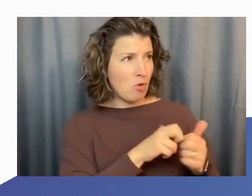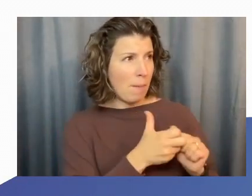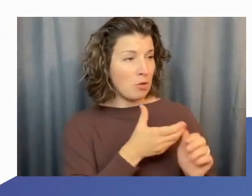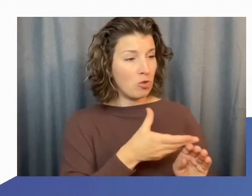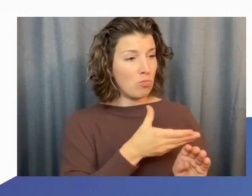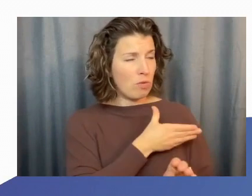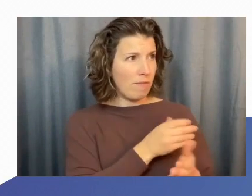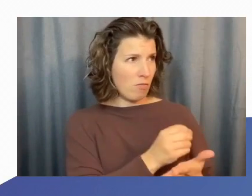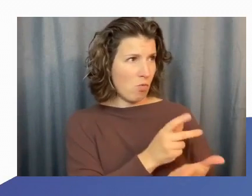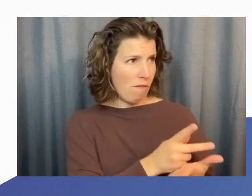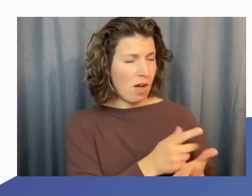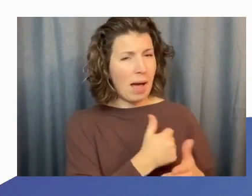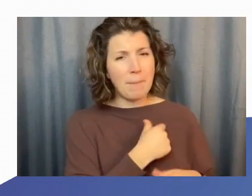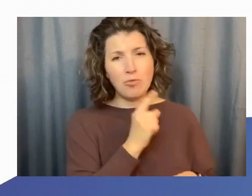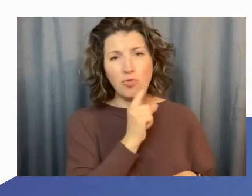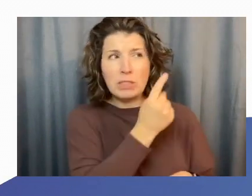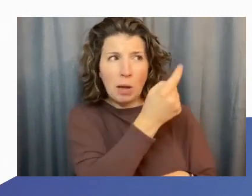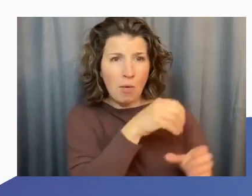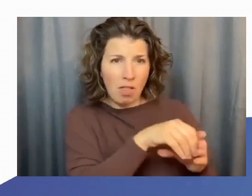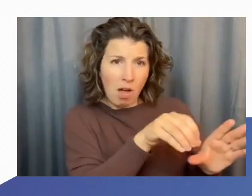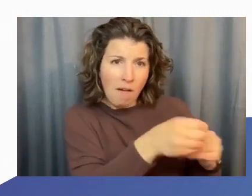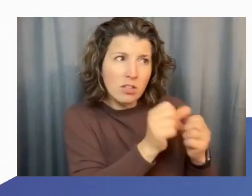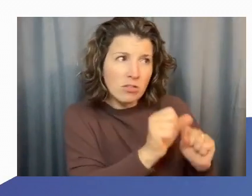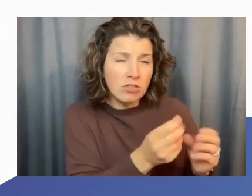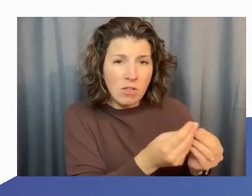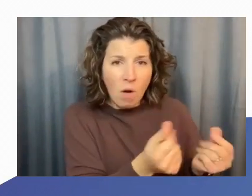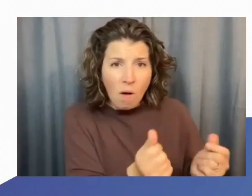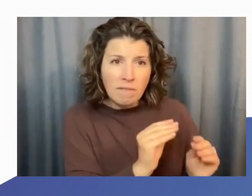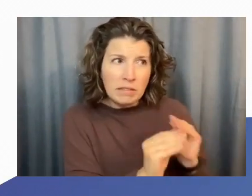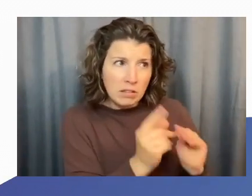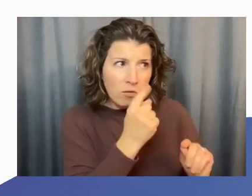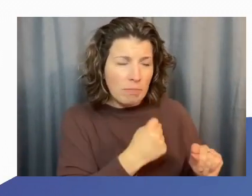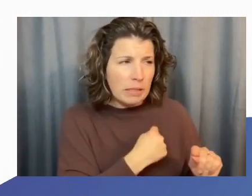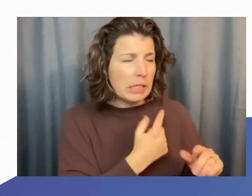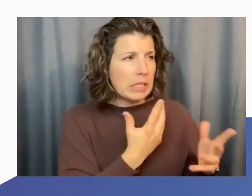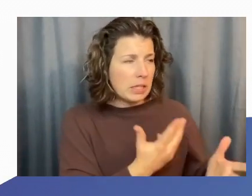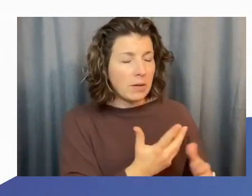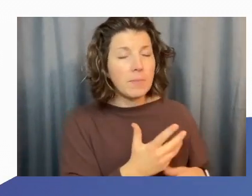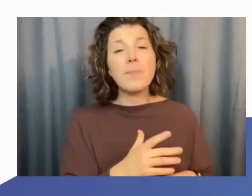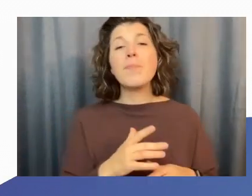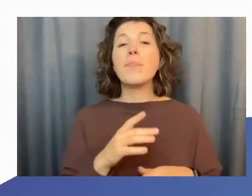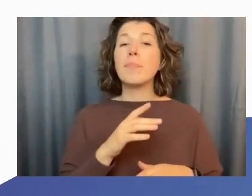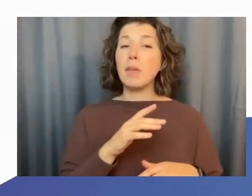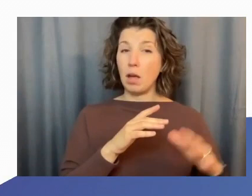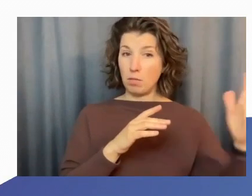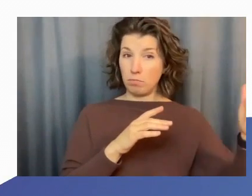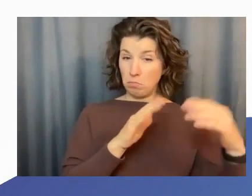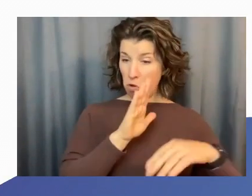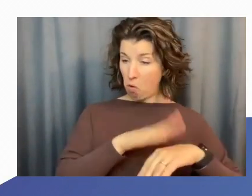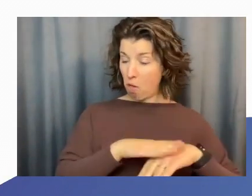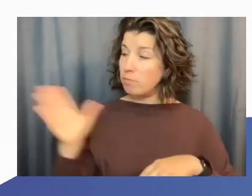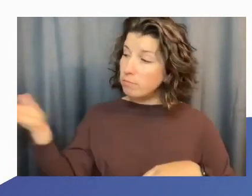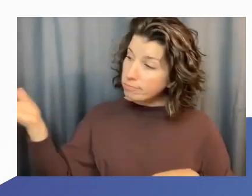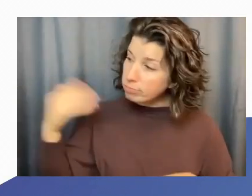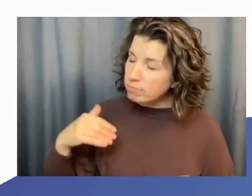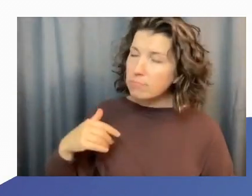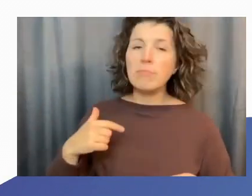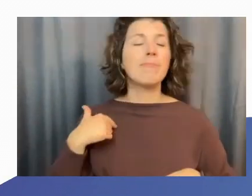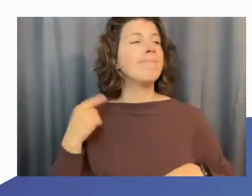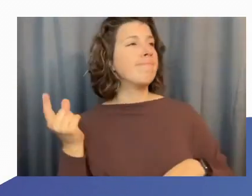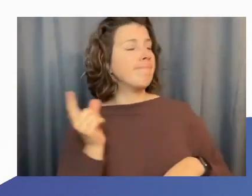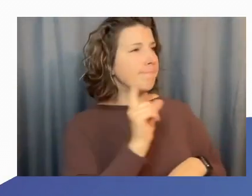this office could fix the issue. A representative finally called me, and I learned the gravity of the